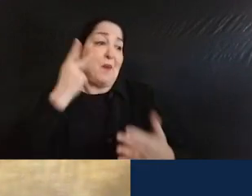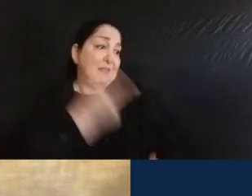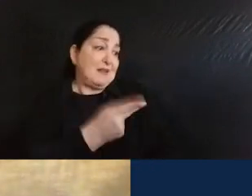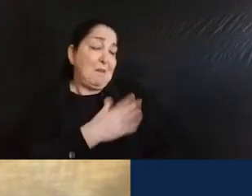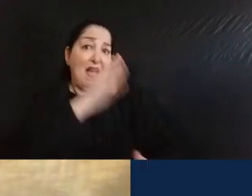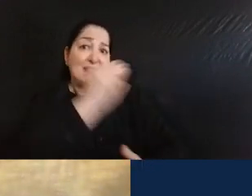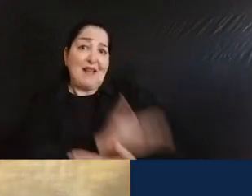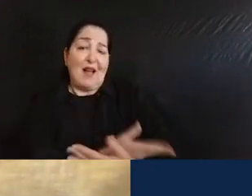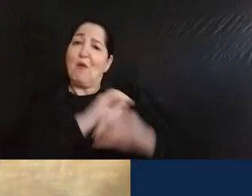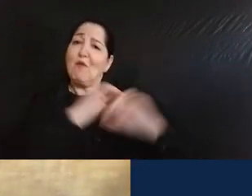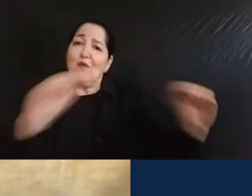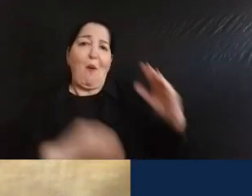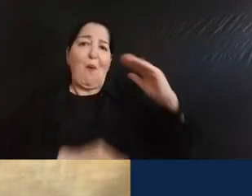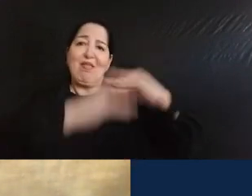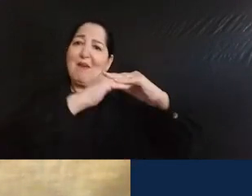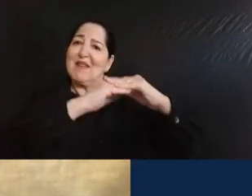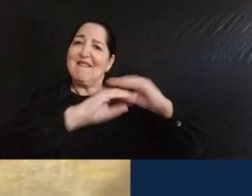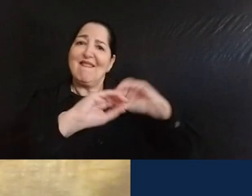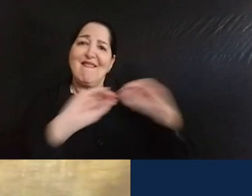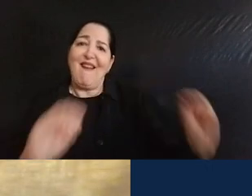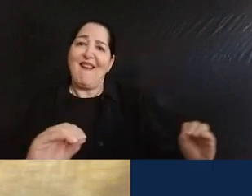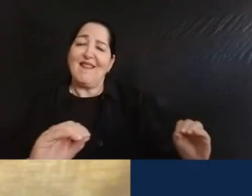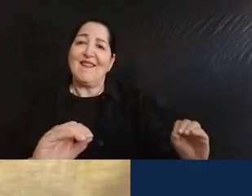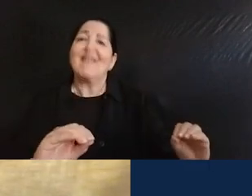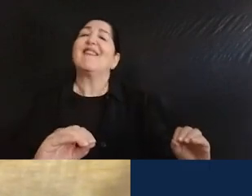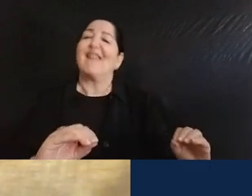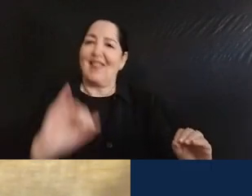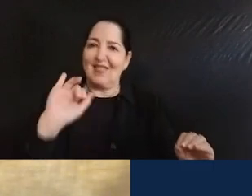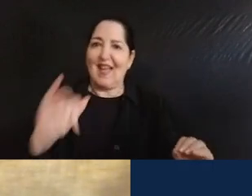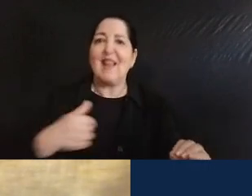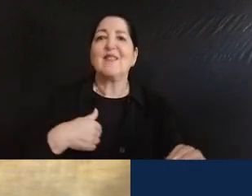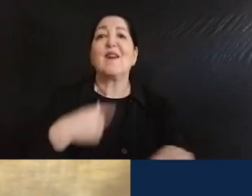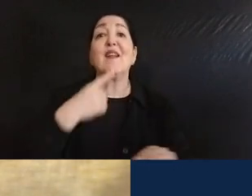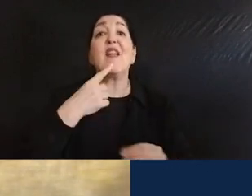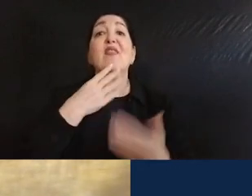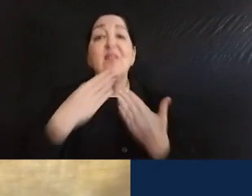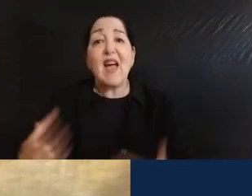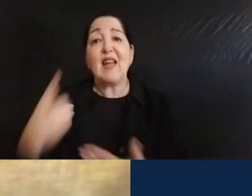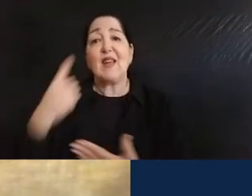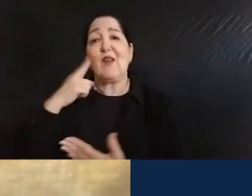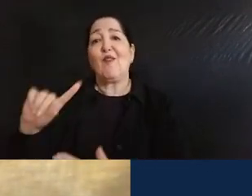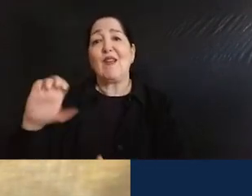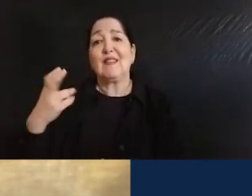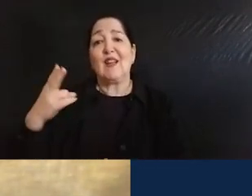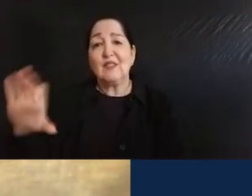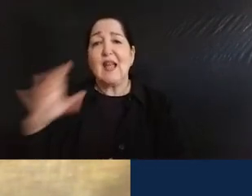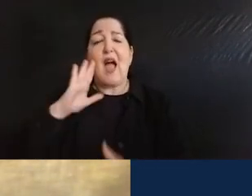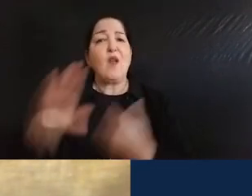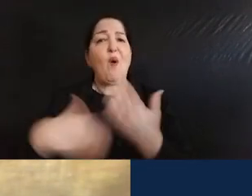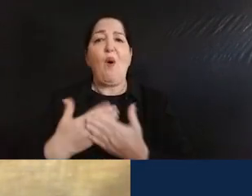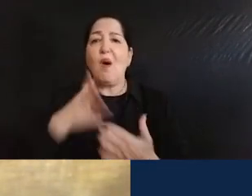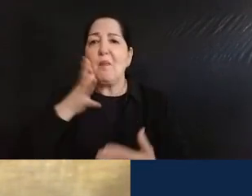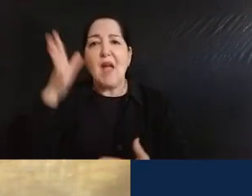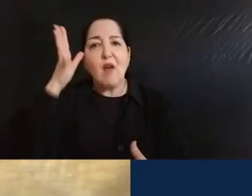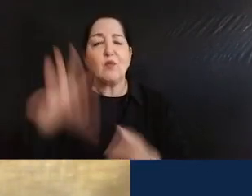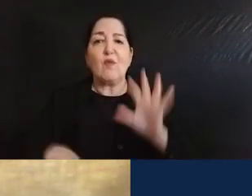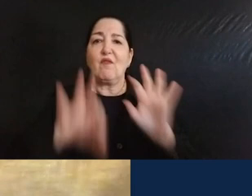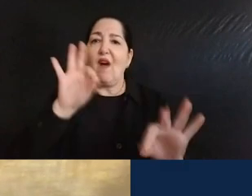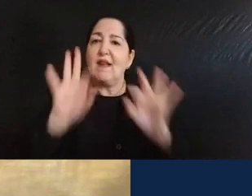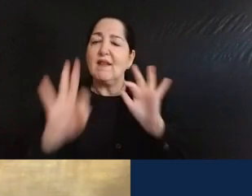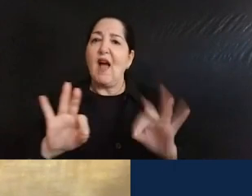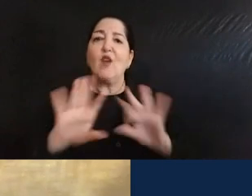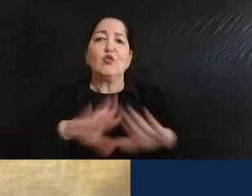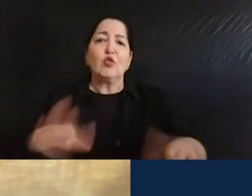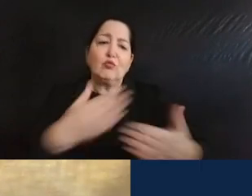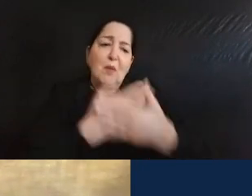No limits. Thank you, CHC, for being there for parents when they find out their baby has hearing